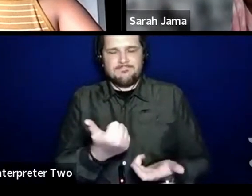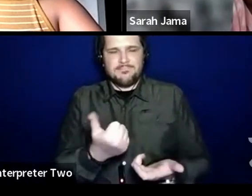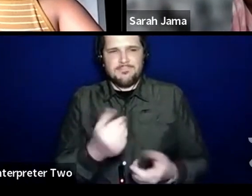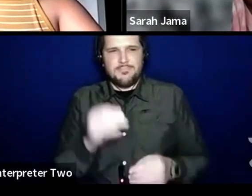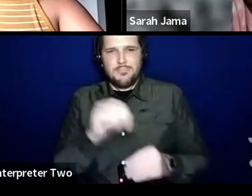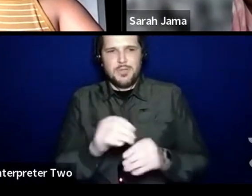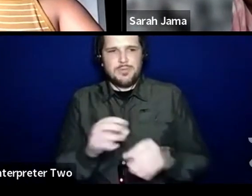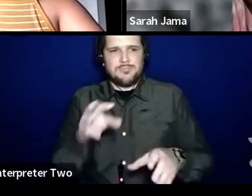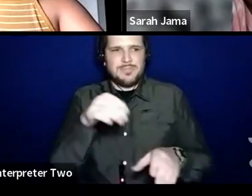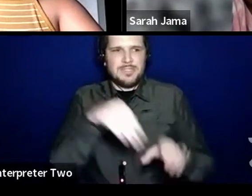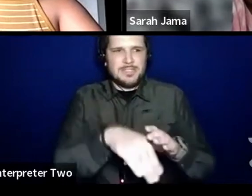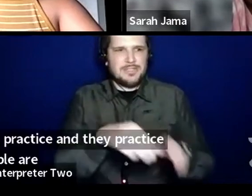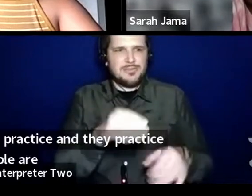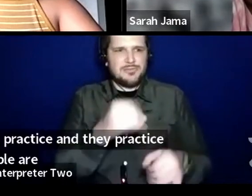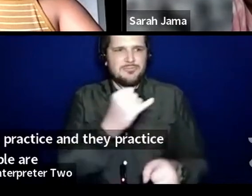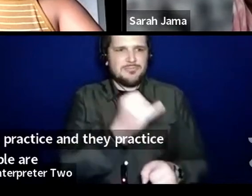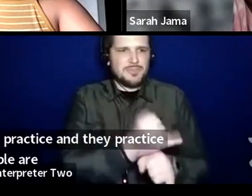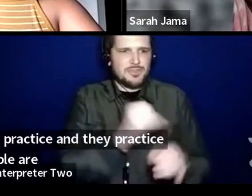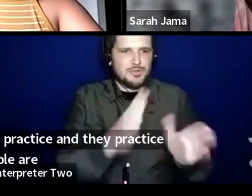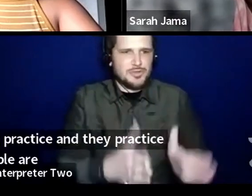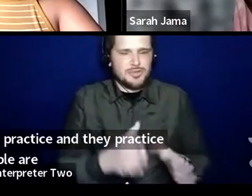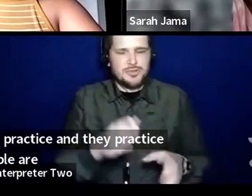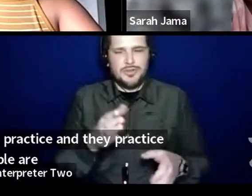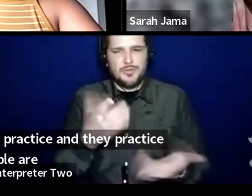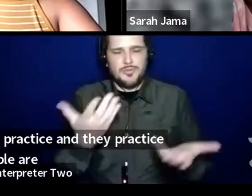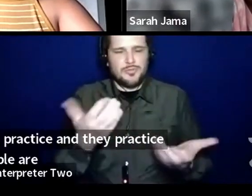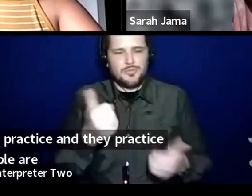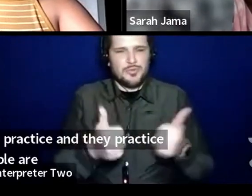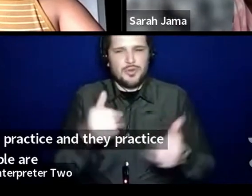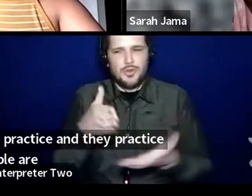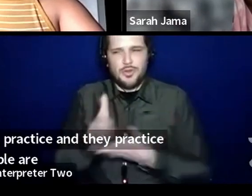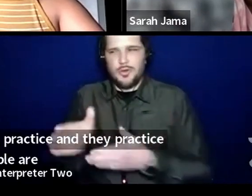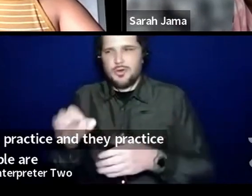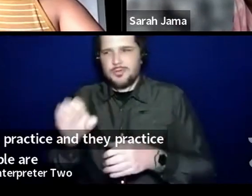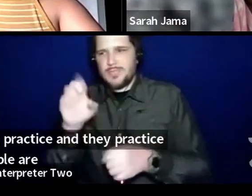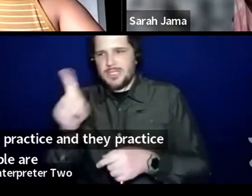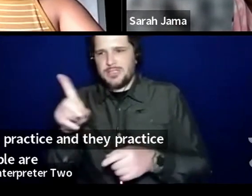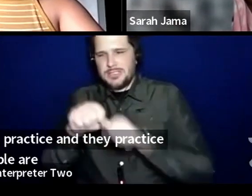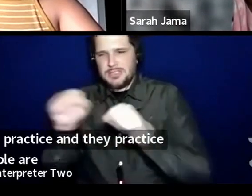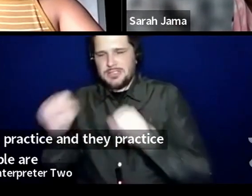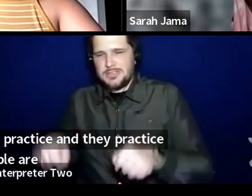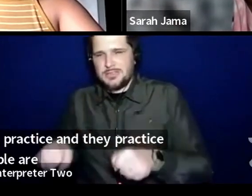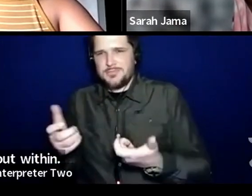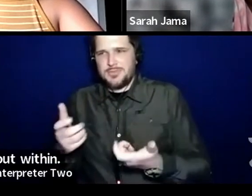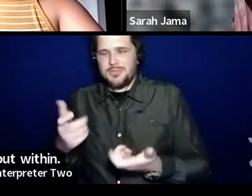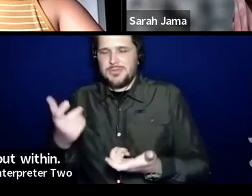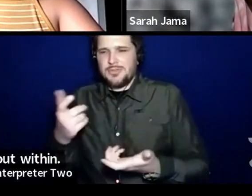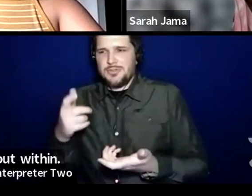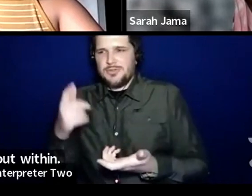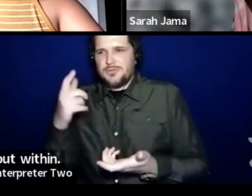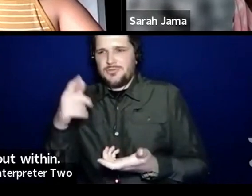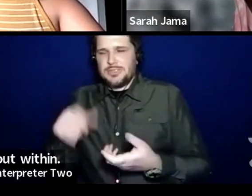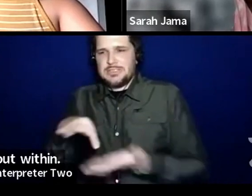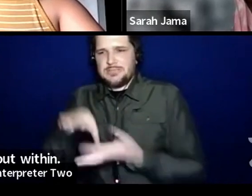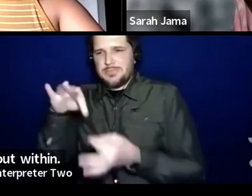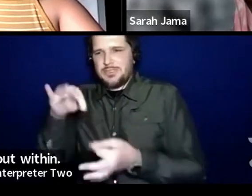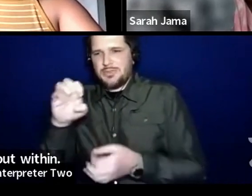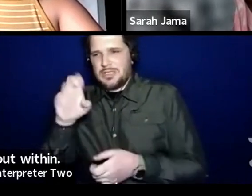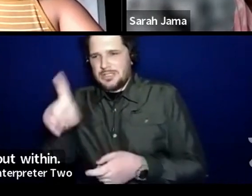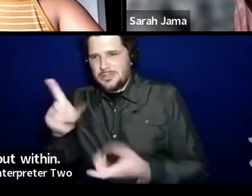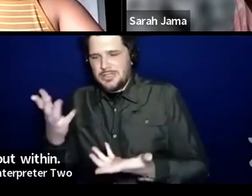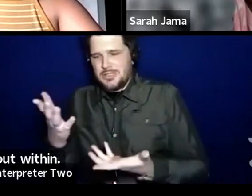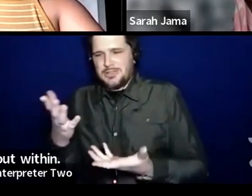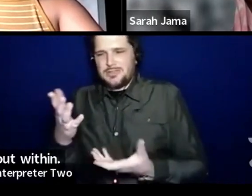within. So whether that's through our education system, which streams people through special education,